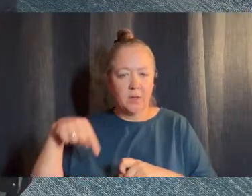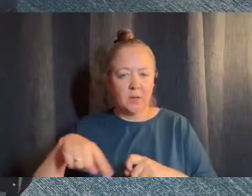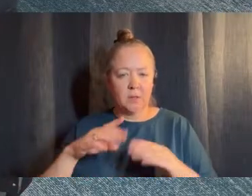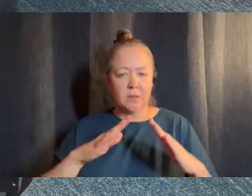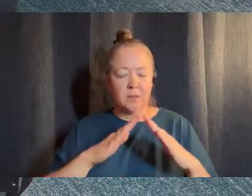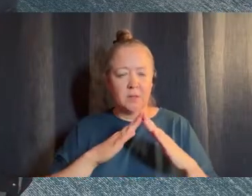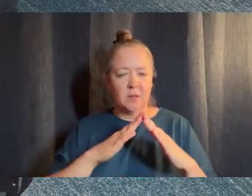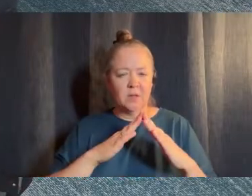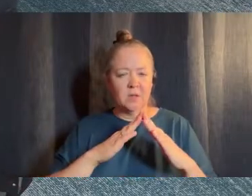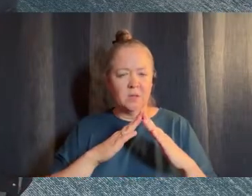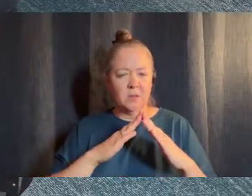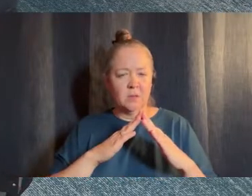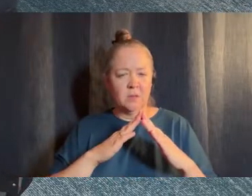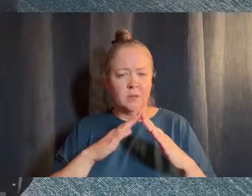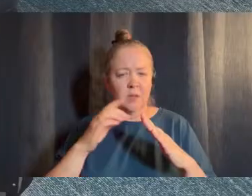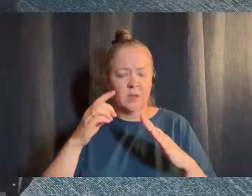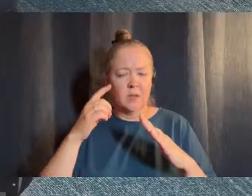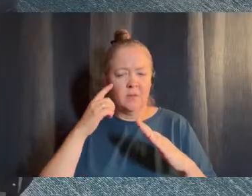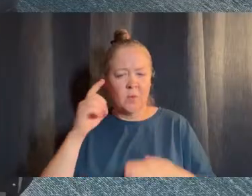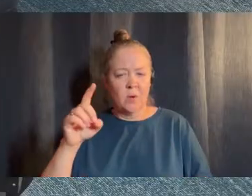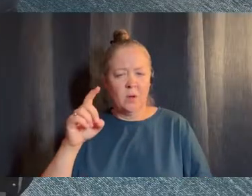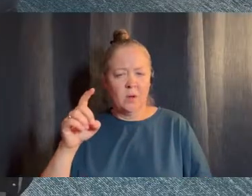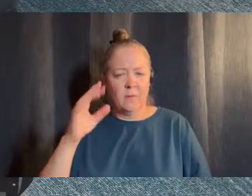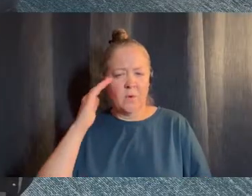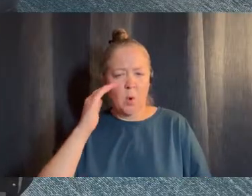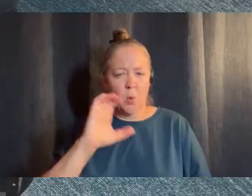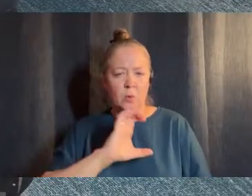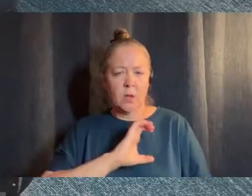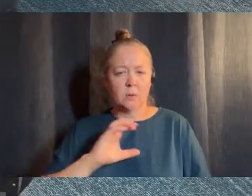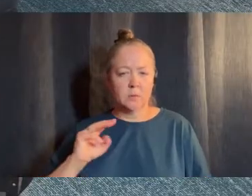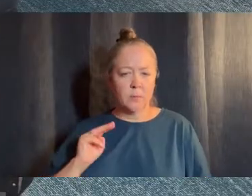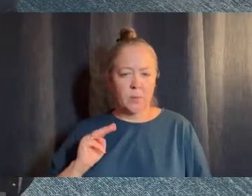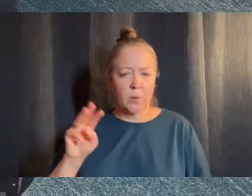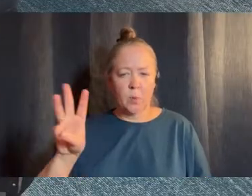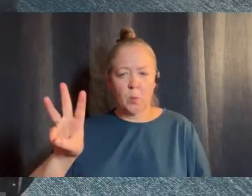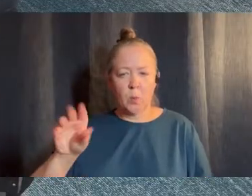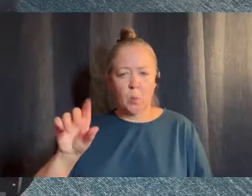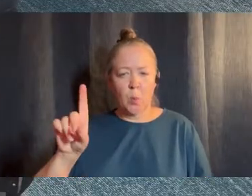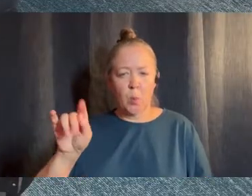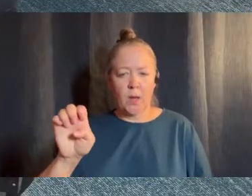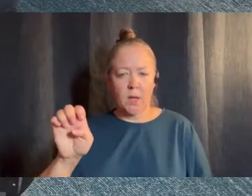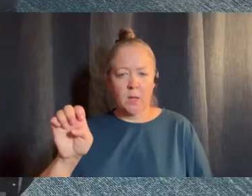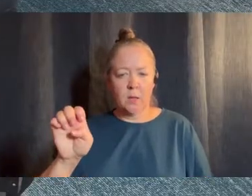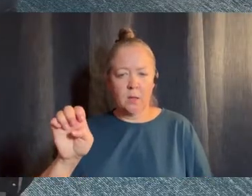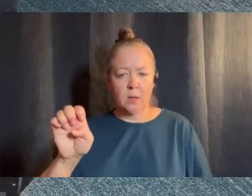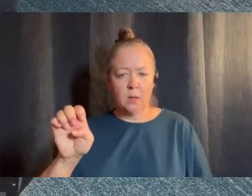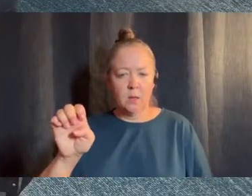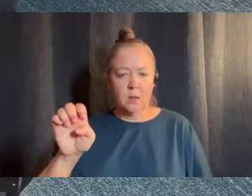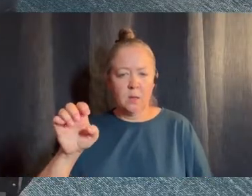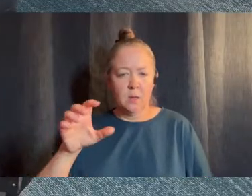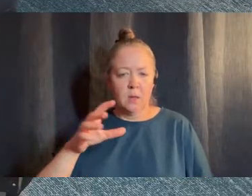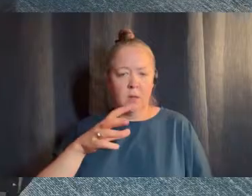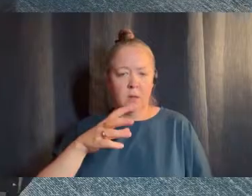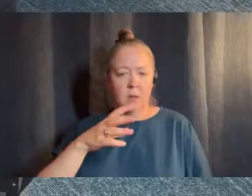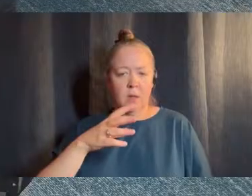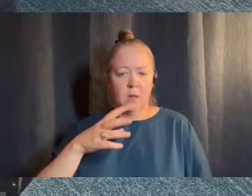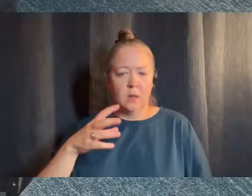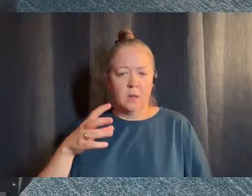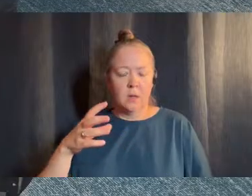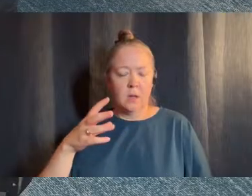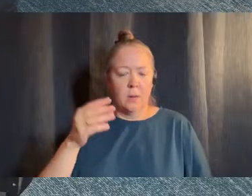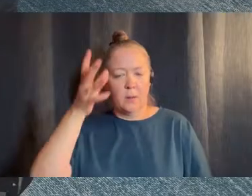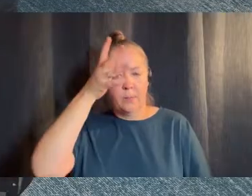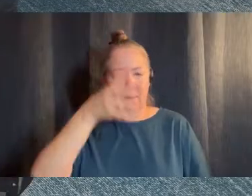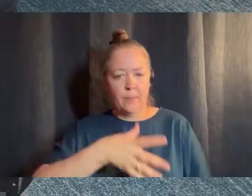Councilmember LeGlohit for many years. These are men of integrity, and what they were subjected to for voicing